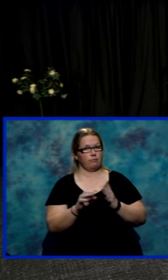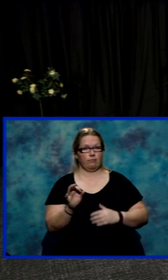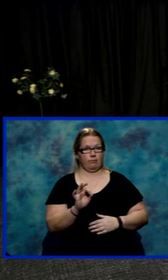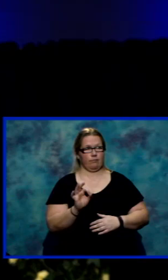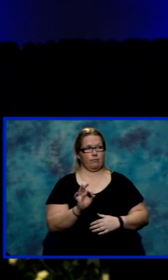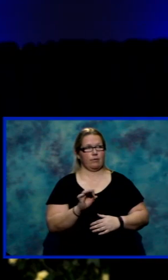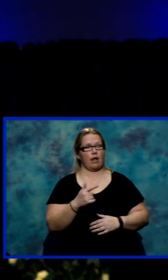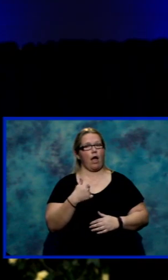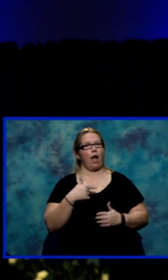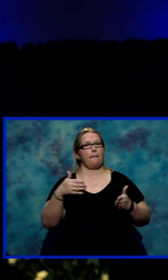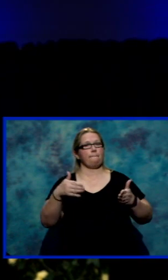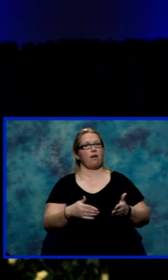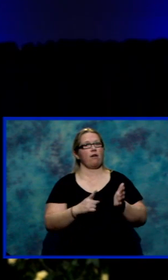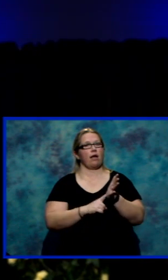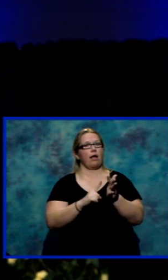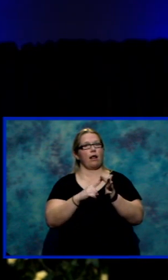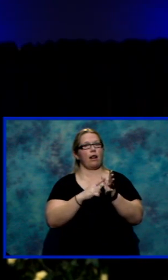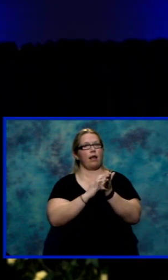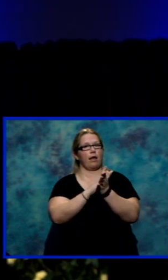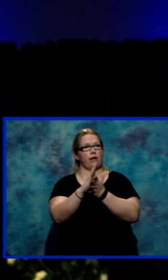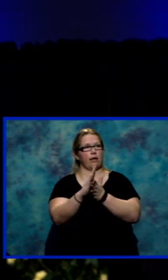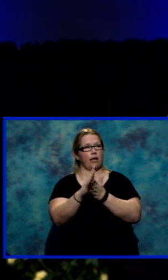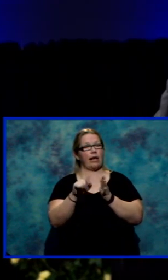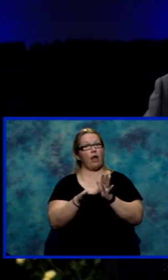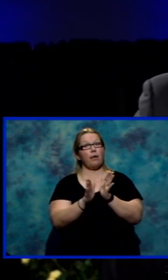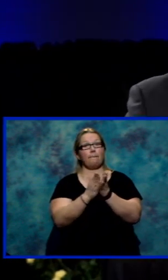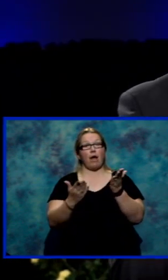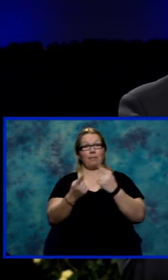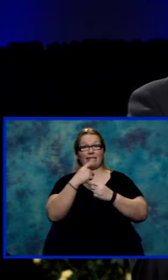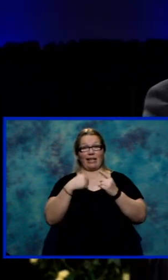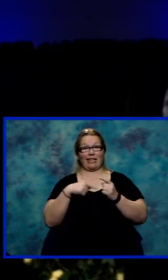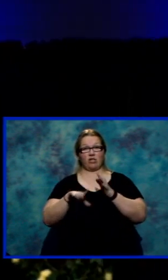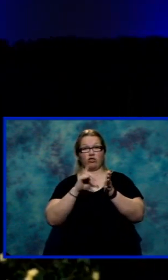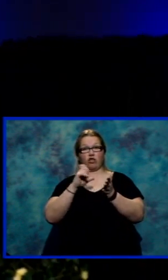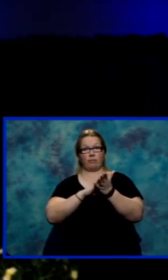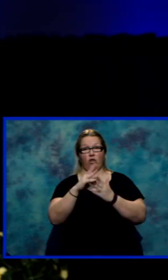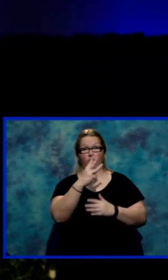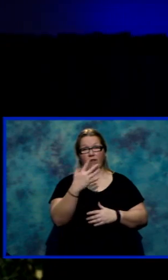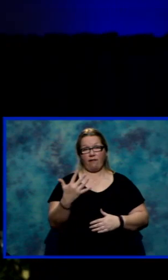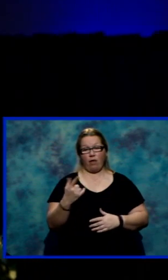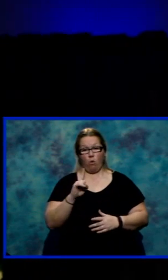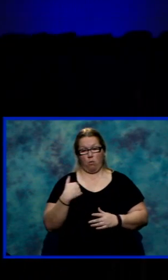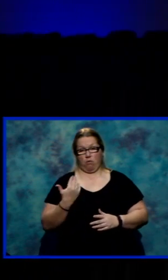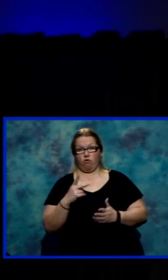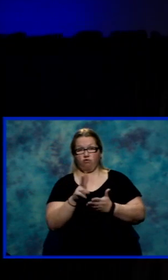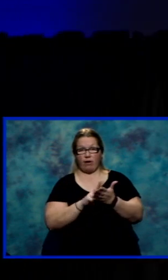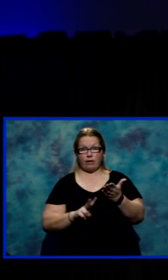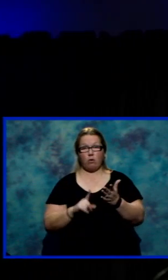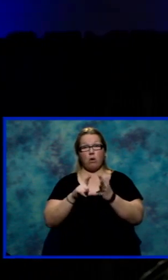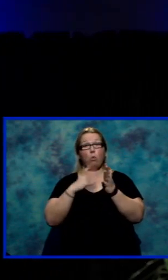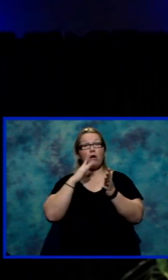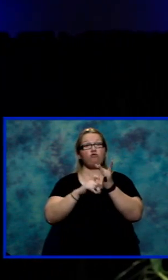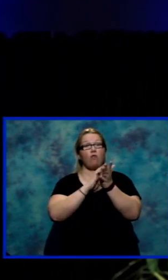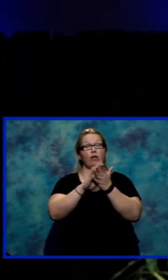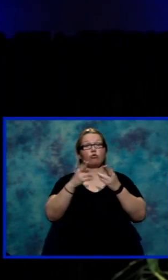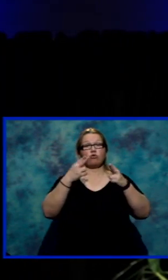I buried Leah. Now, the Bible tells us in chapter 35, where we just read, that when Rachel died, they